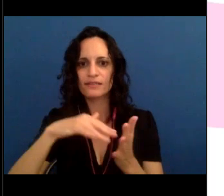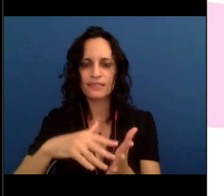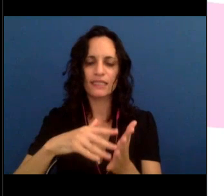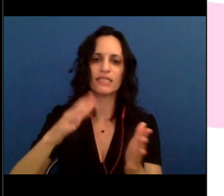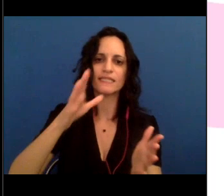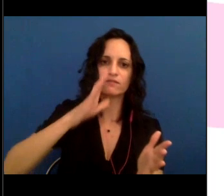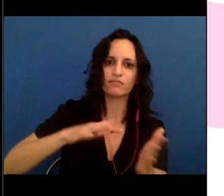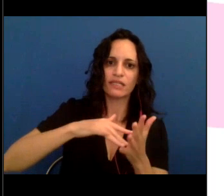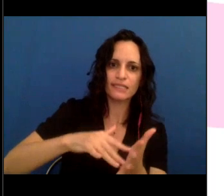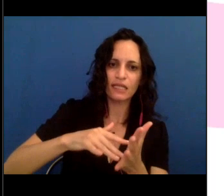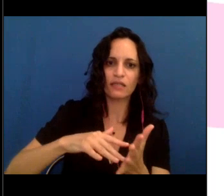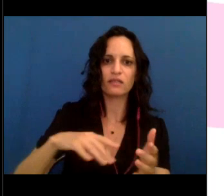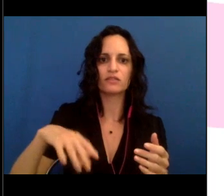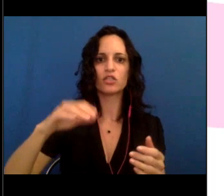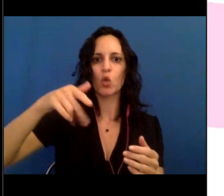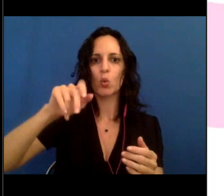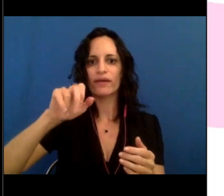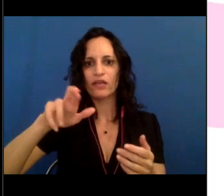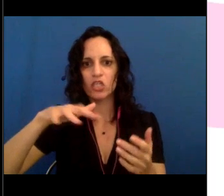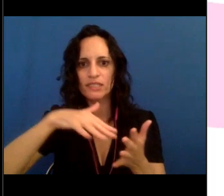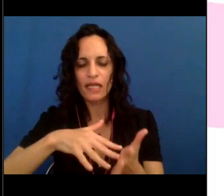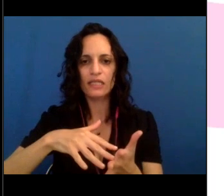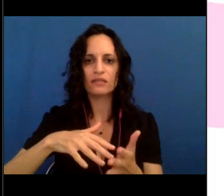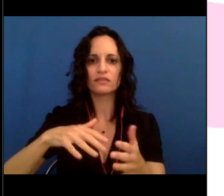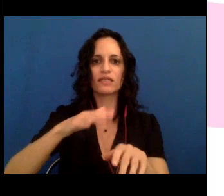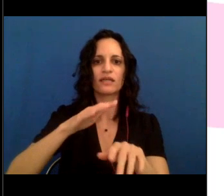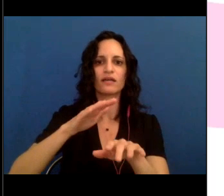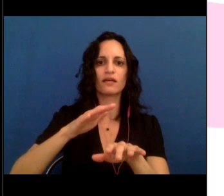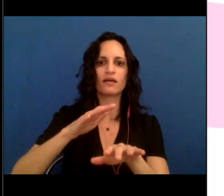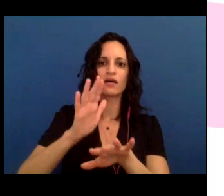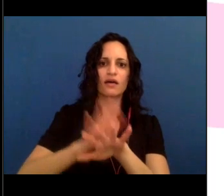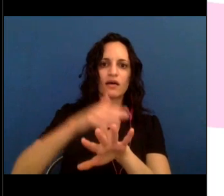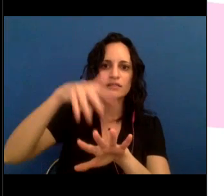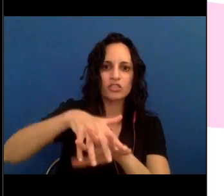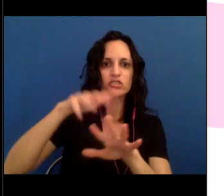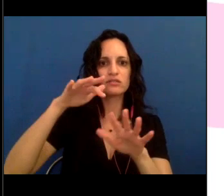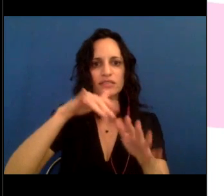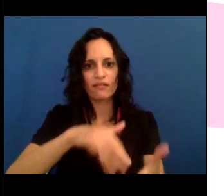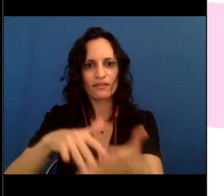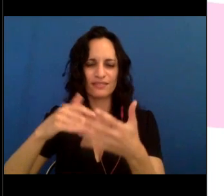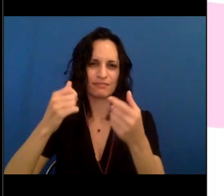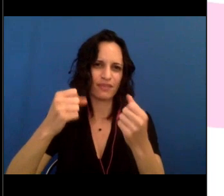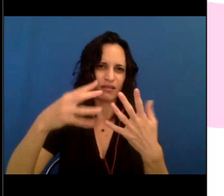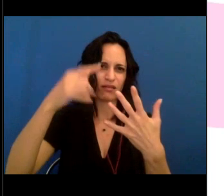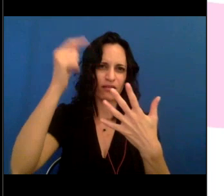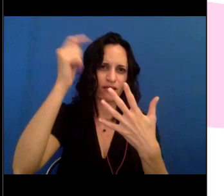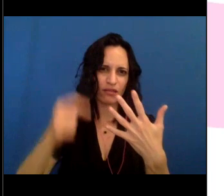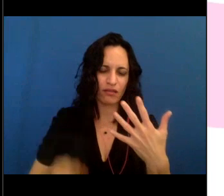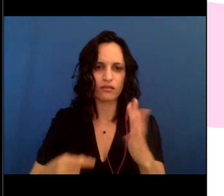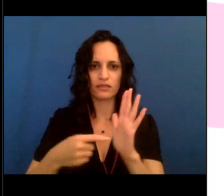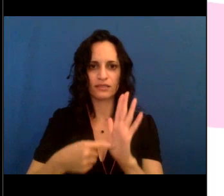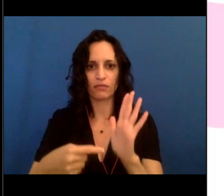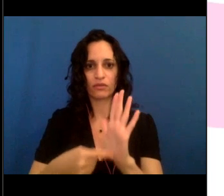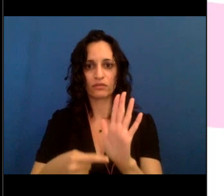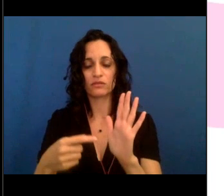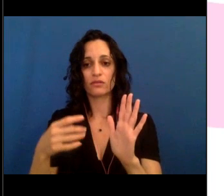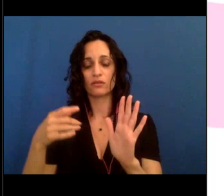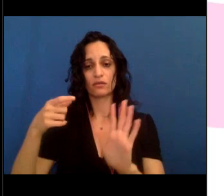studies, Native American and Indigenous studies, the list goes on and on. But the through line is that all of these